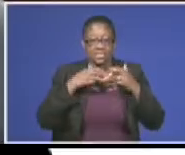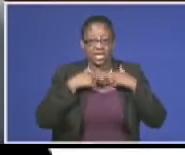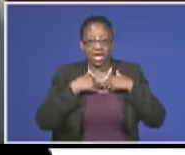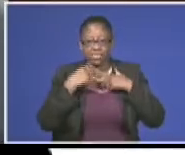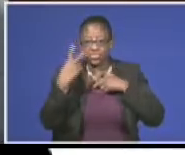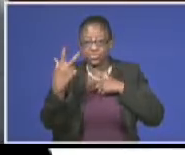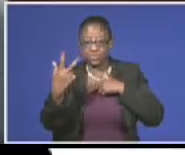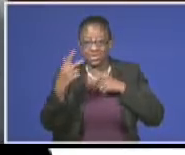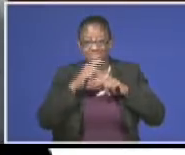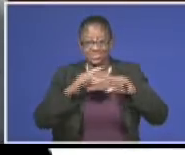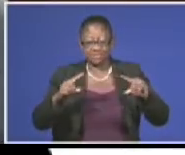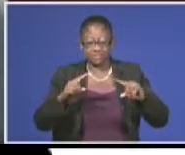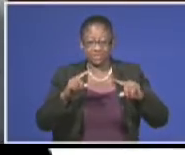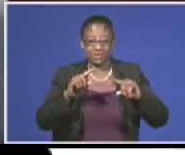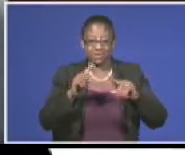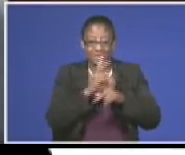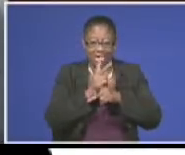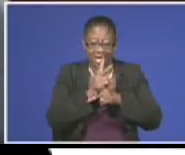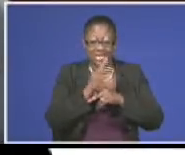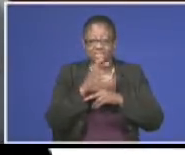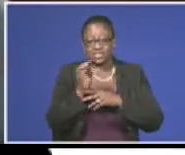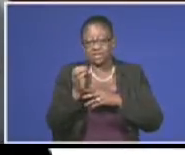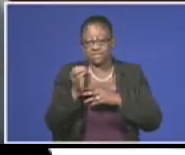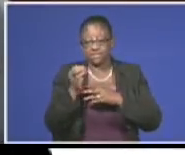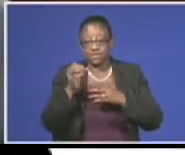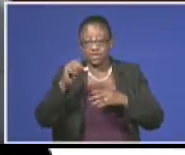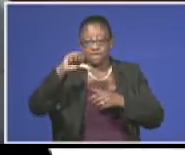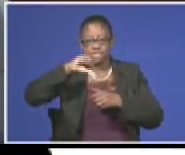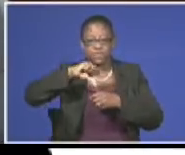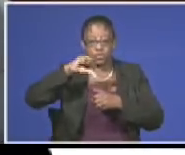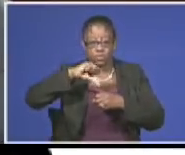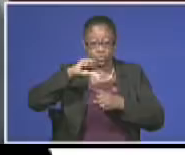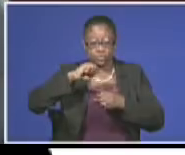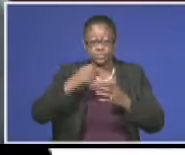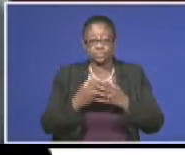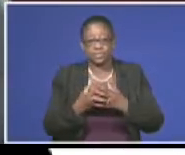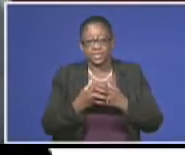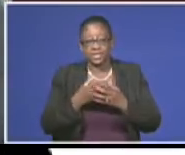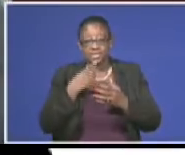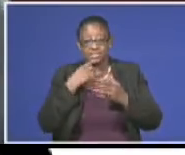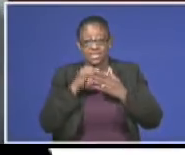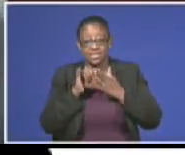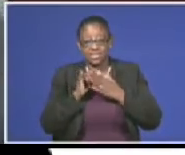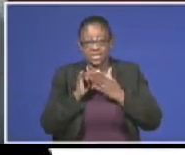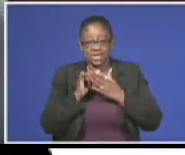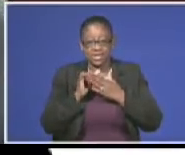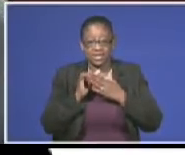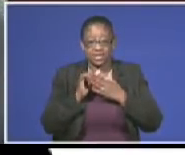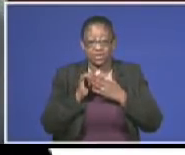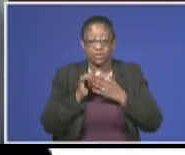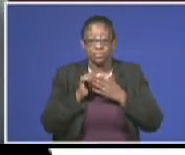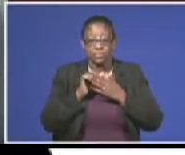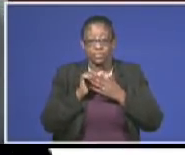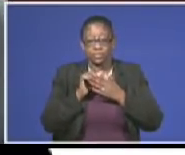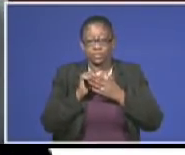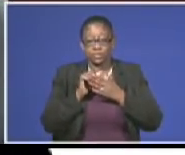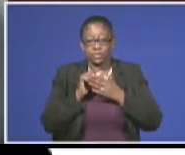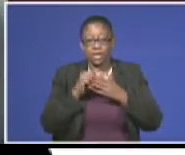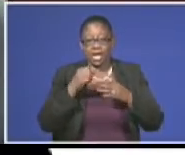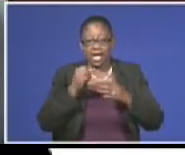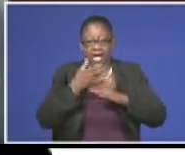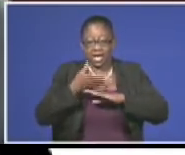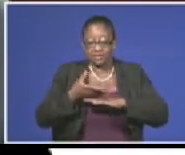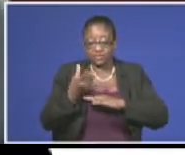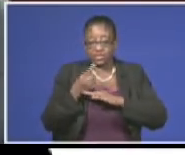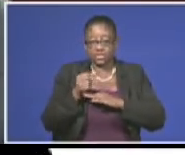fuel: the heavy fuel oil, the light fuel oil, and when LNG becomes available in the Bahamas after